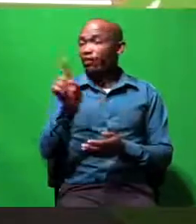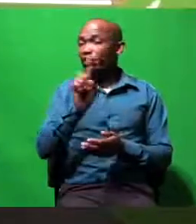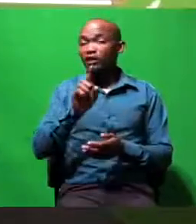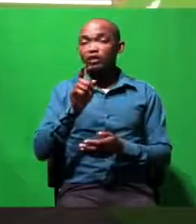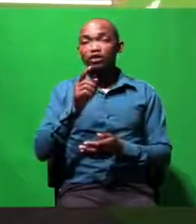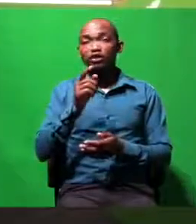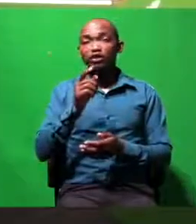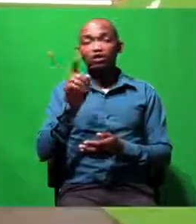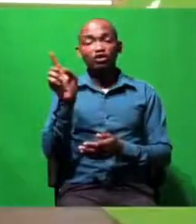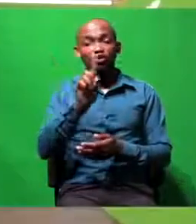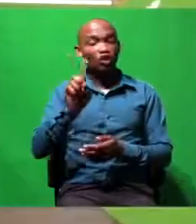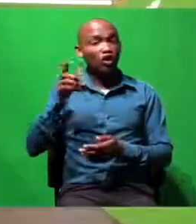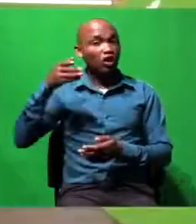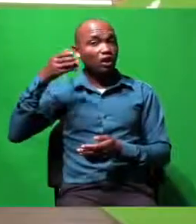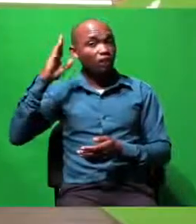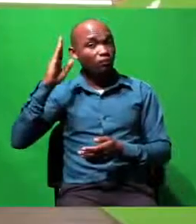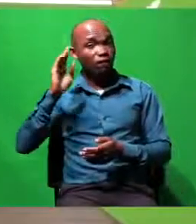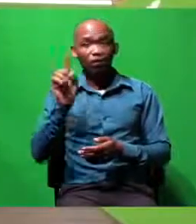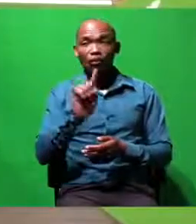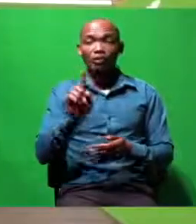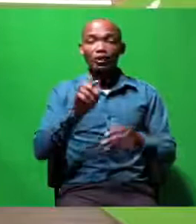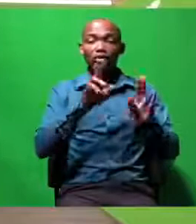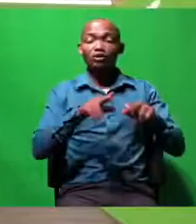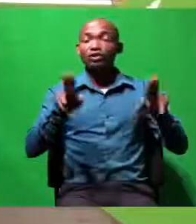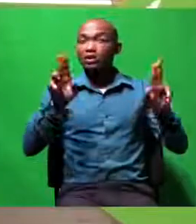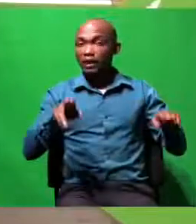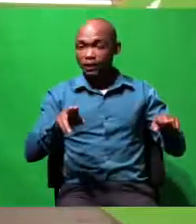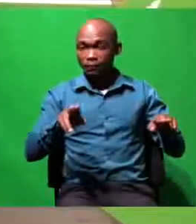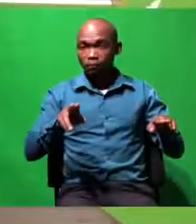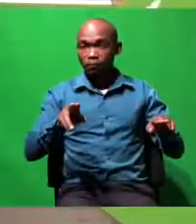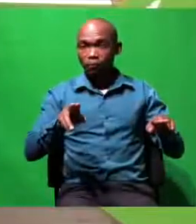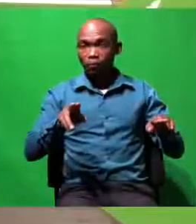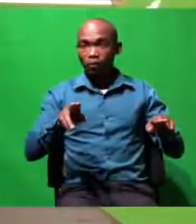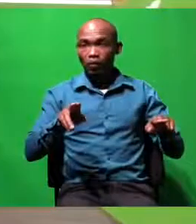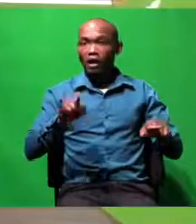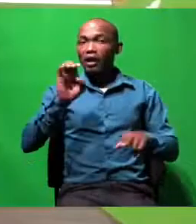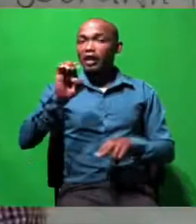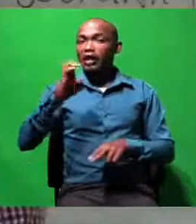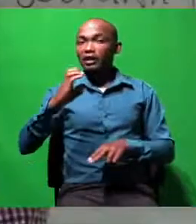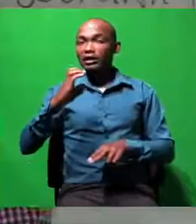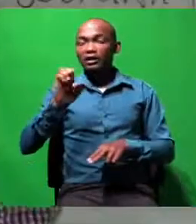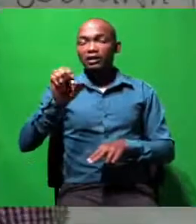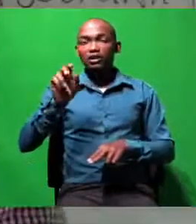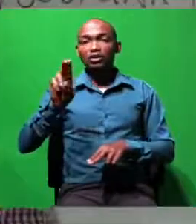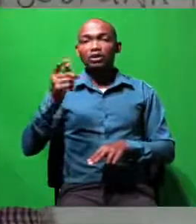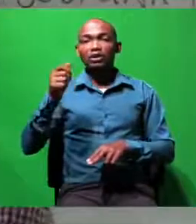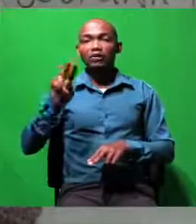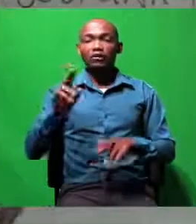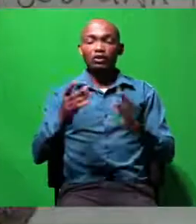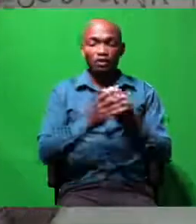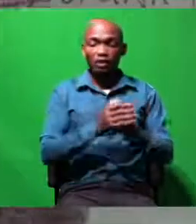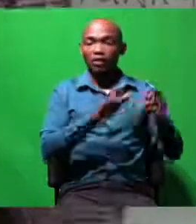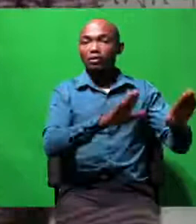There is no government in this world without judiciary, without executives, and without also